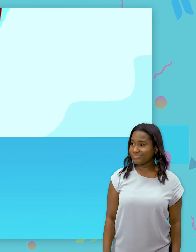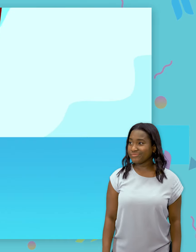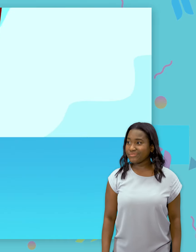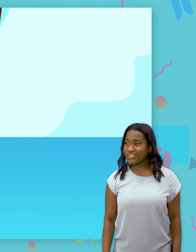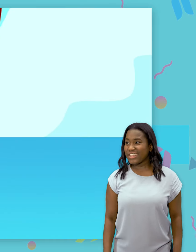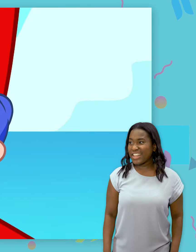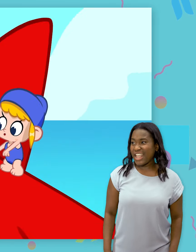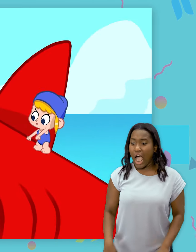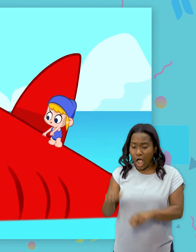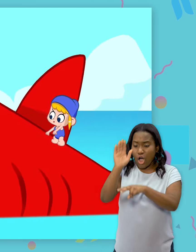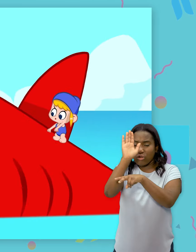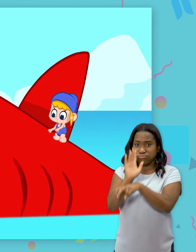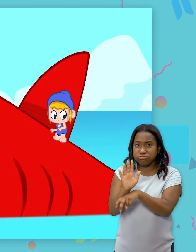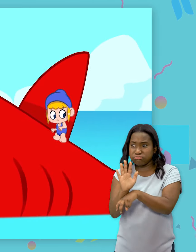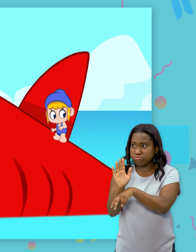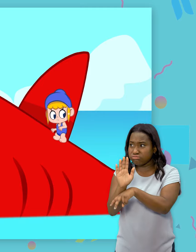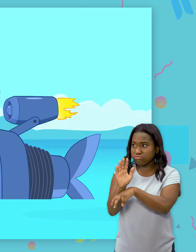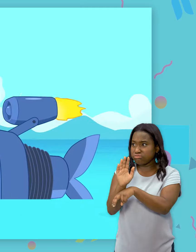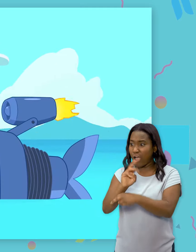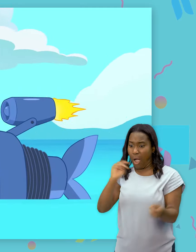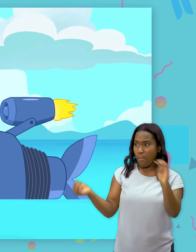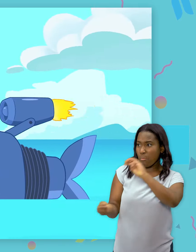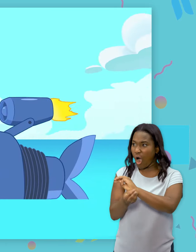Now morph legs, Morphle.